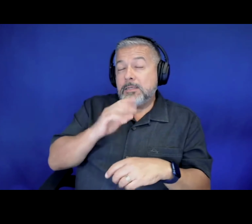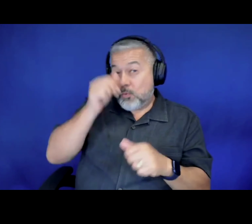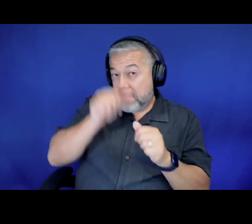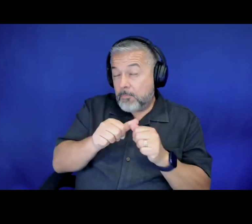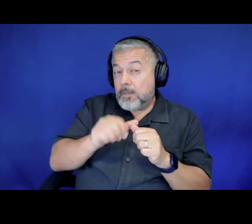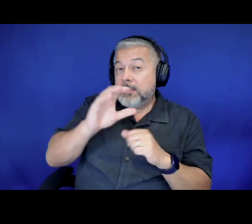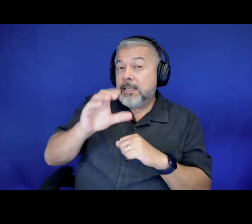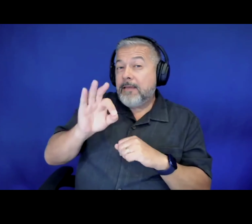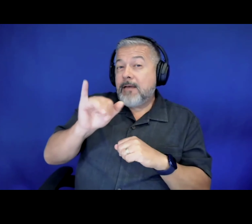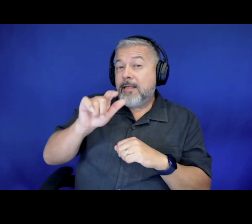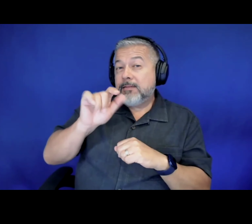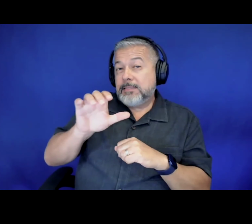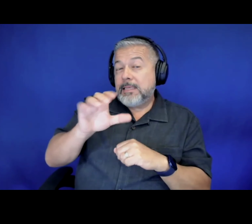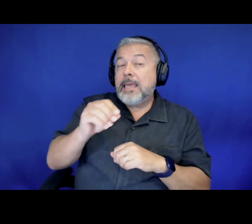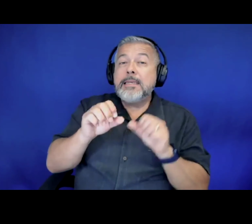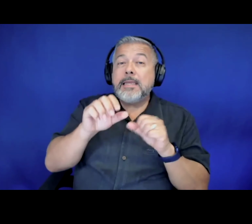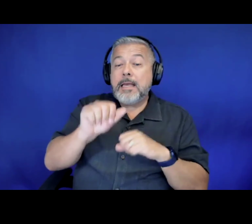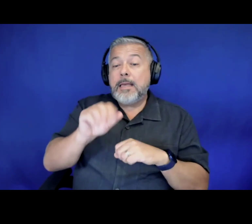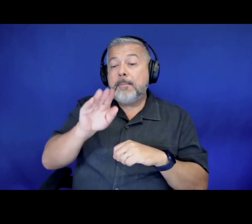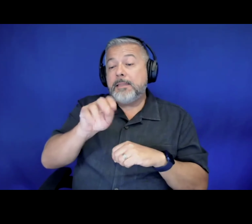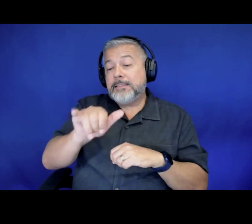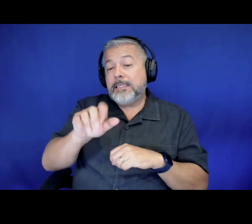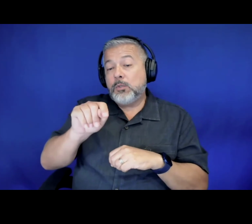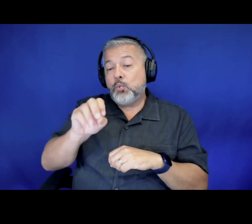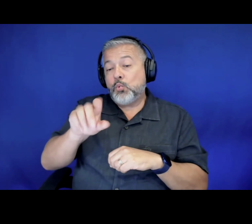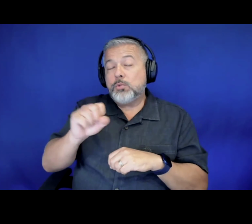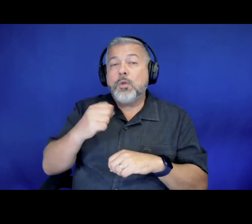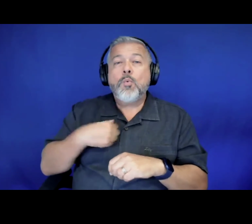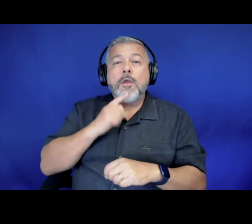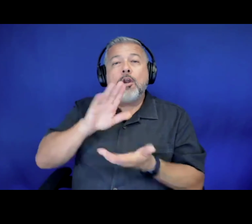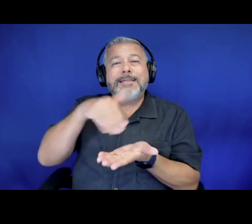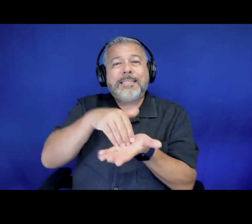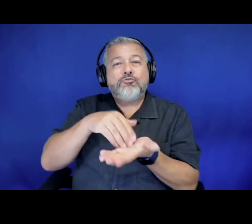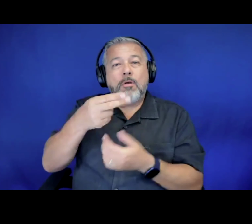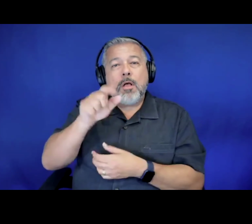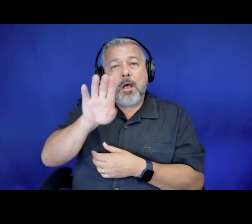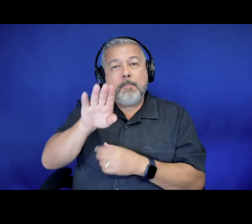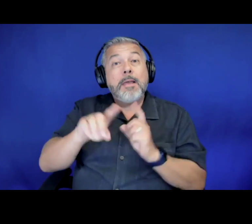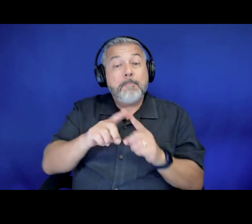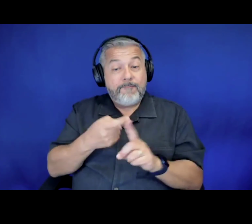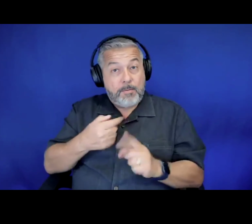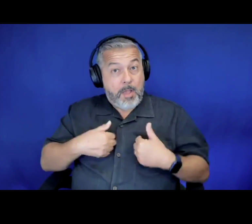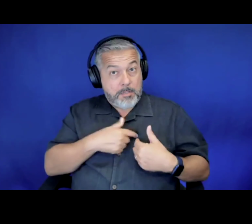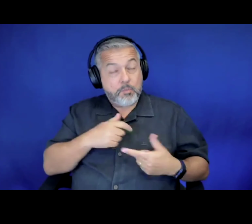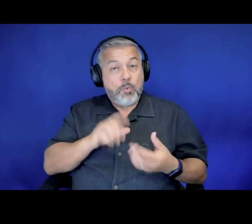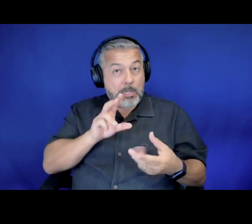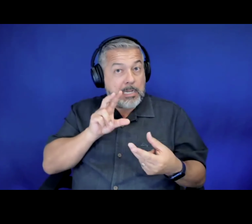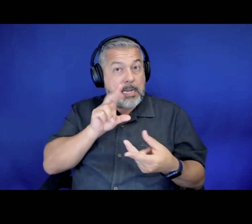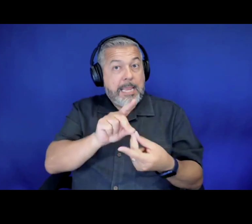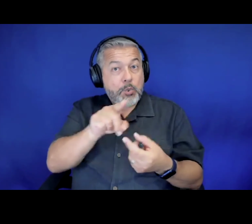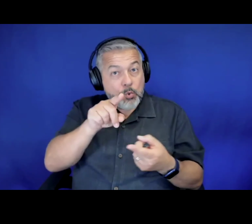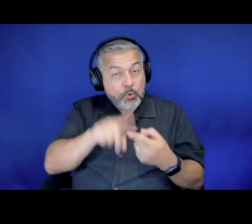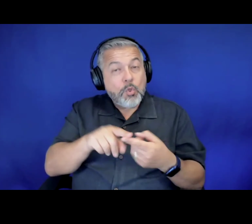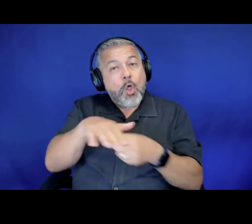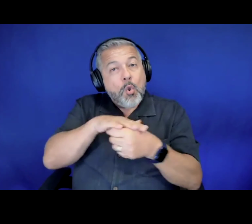CFILC and Ability Tools, we're kind of the hub, but we will connect you to your local independent living center and connect you with